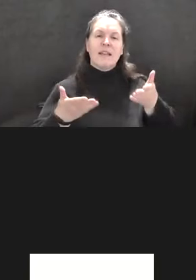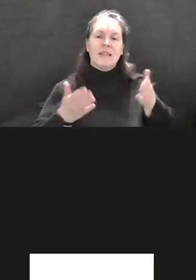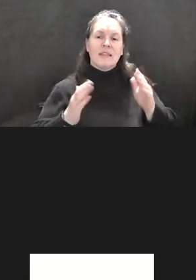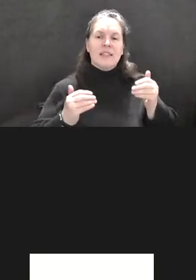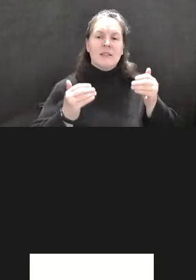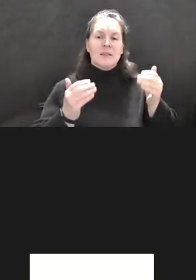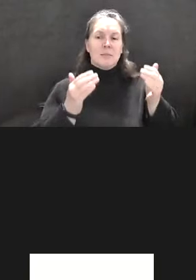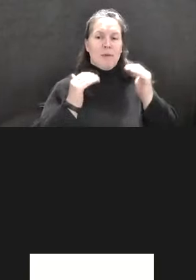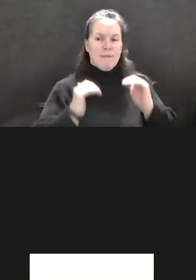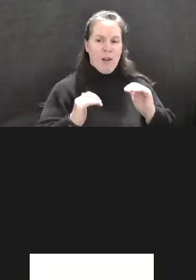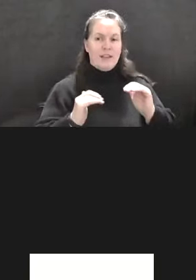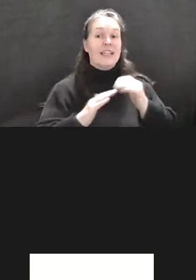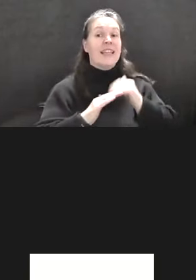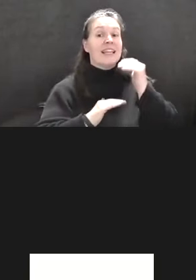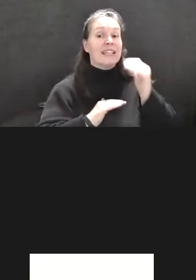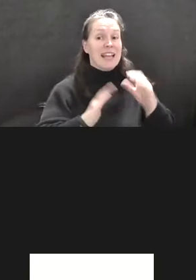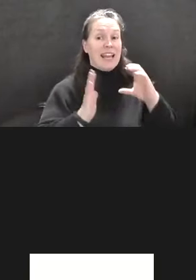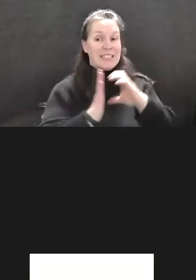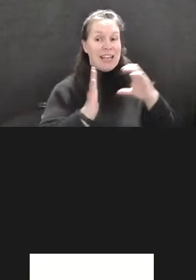was the next section?